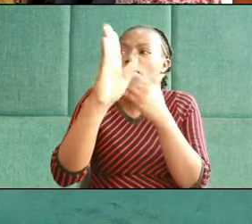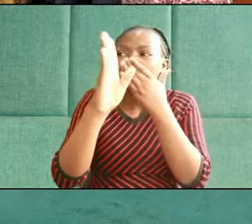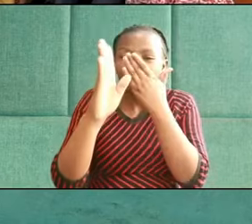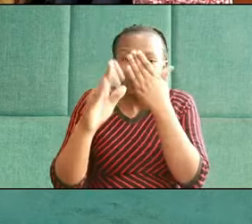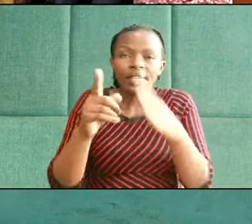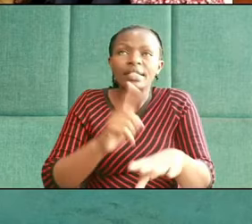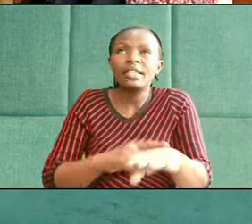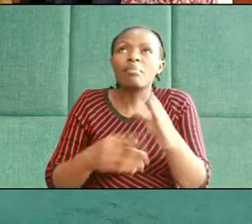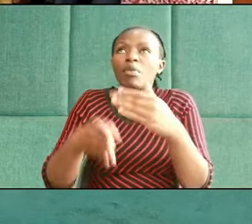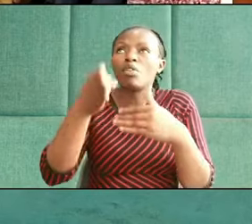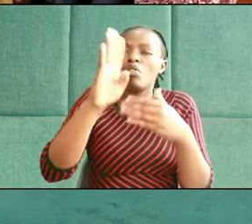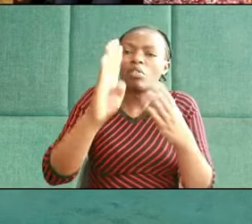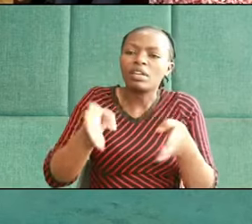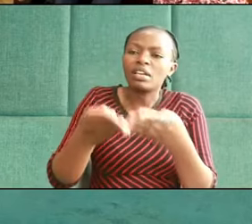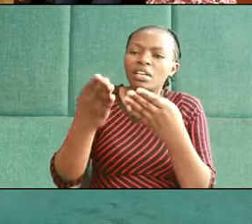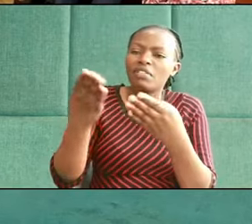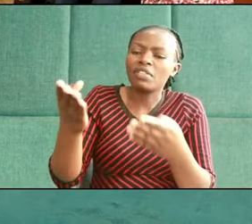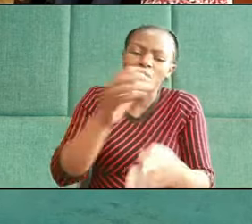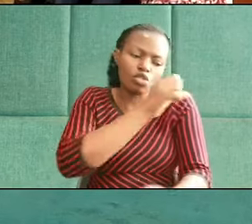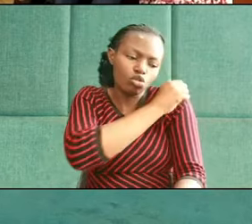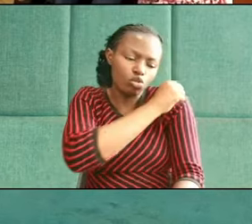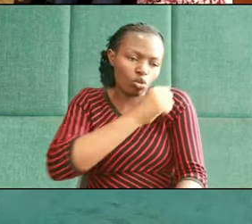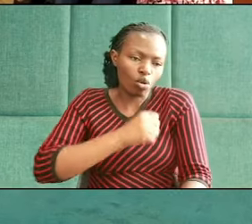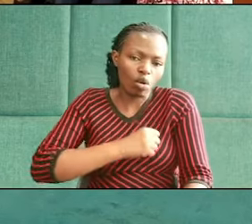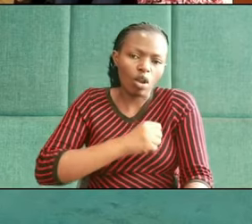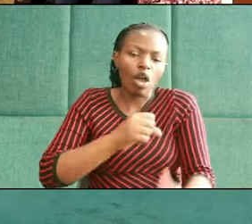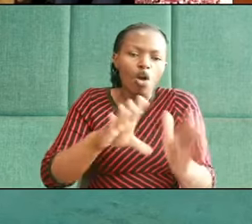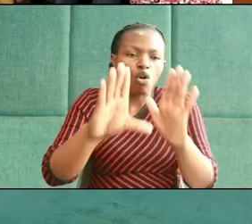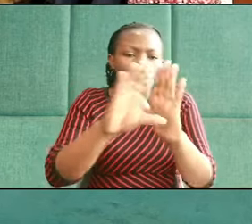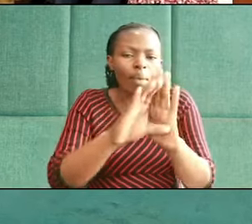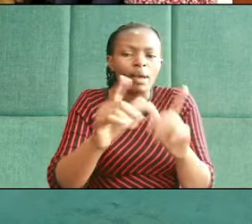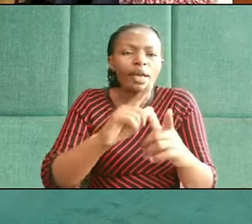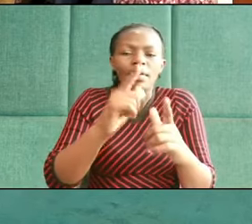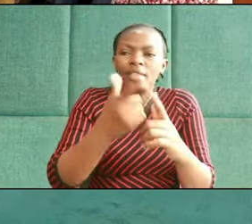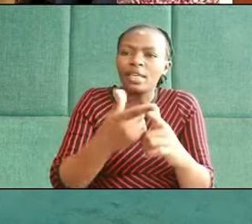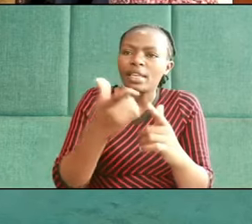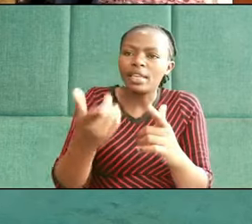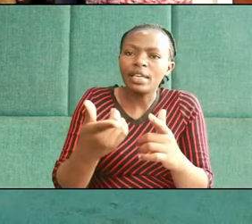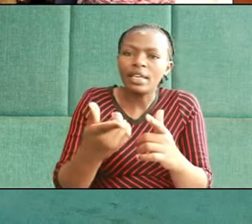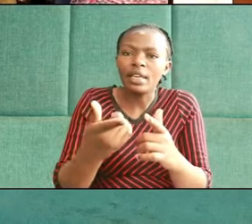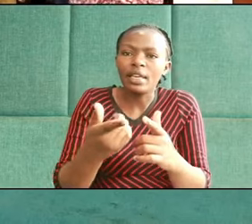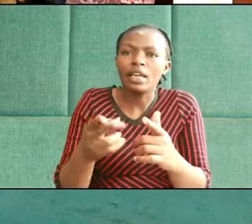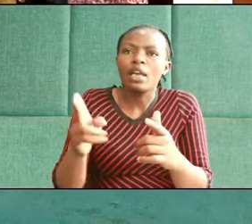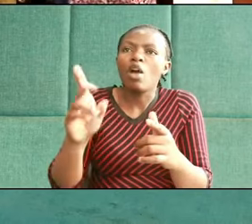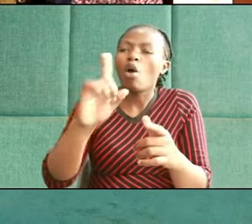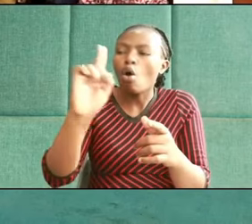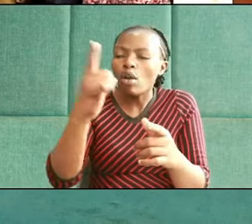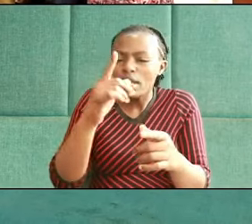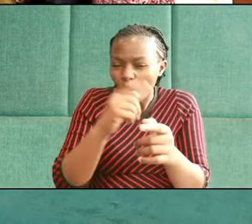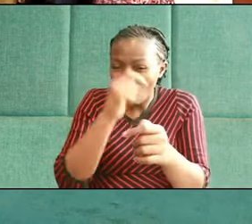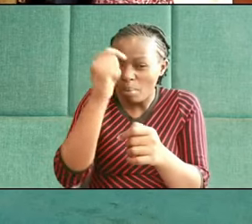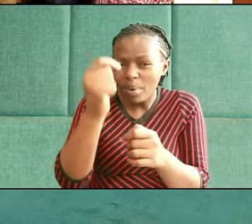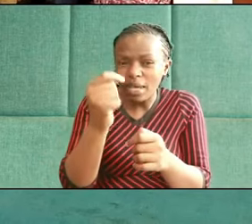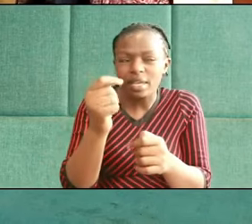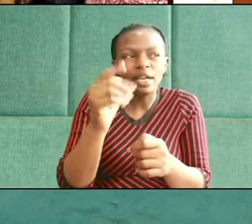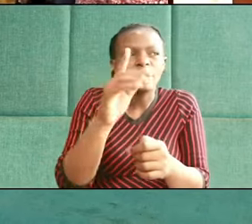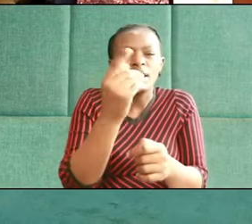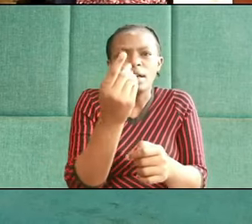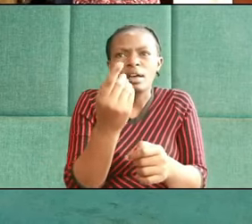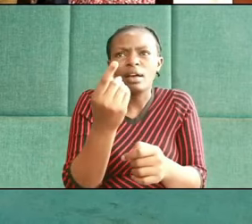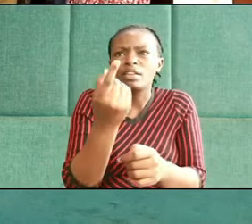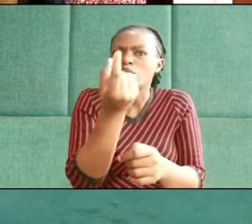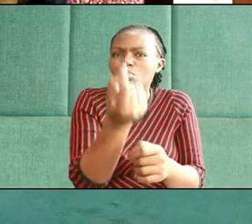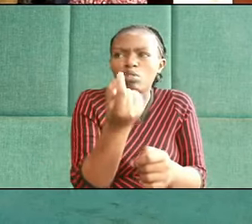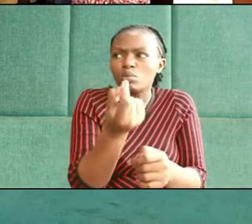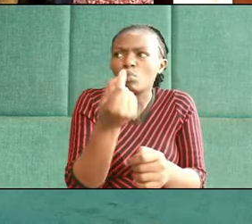full commandment, he only did half of it, isn't it? Yes. He didn't obey God fully, isn't yes. it? Yes. Now,